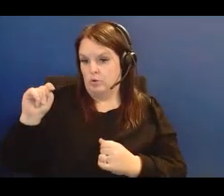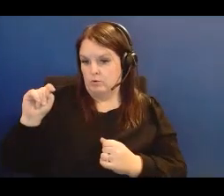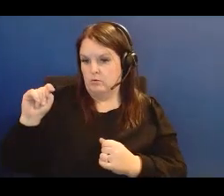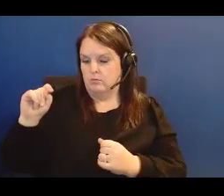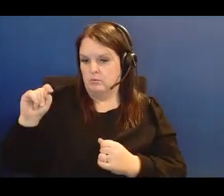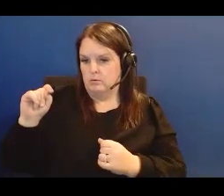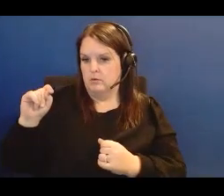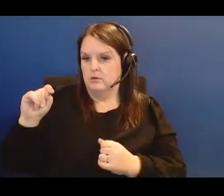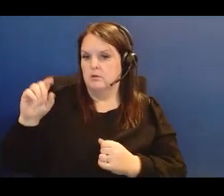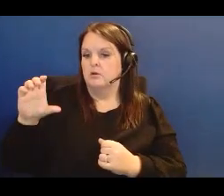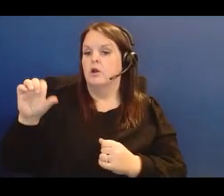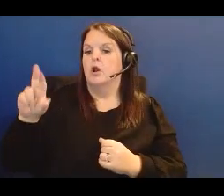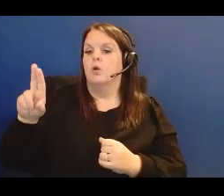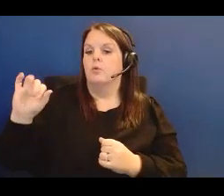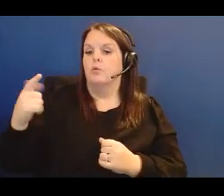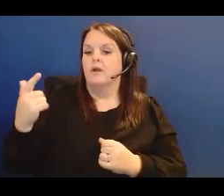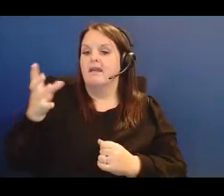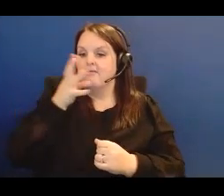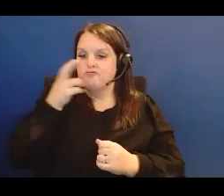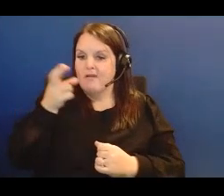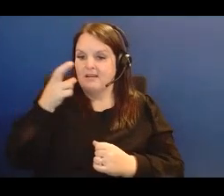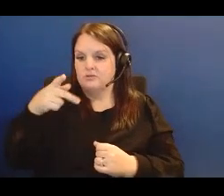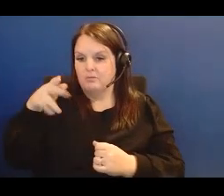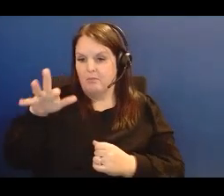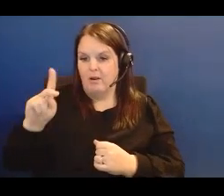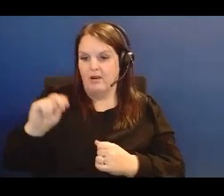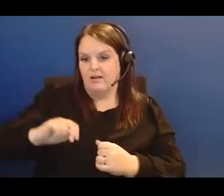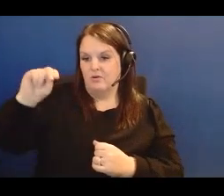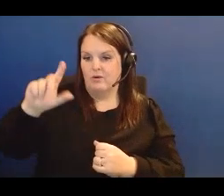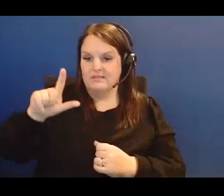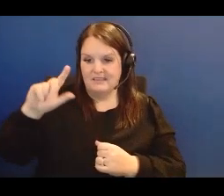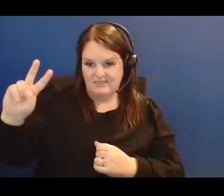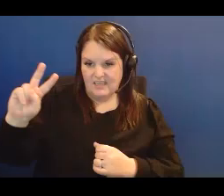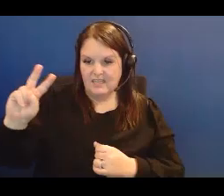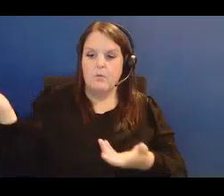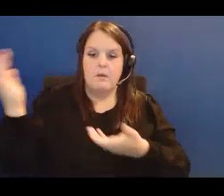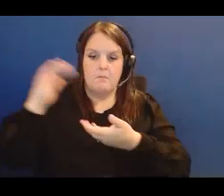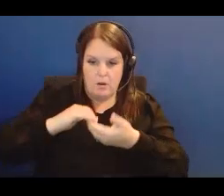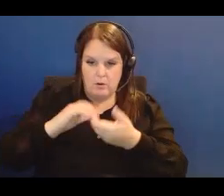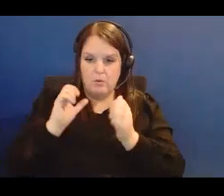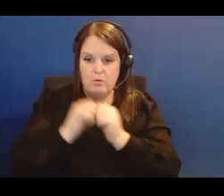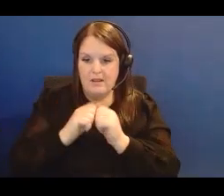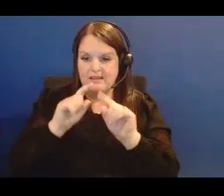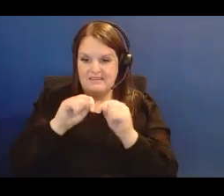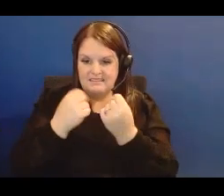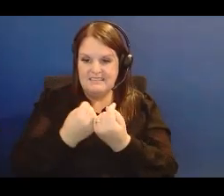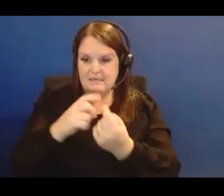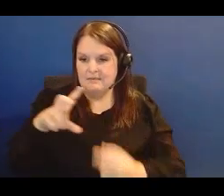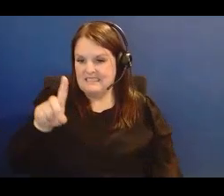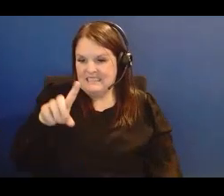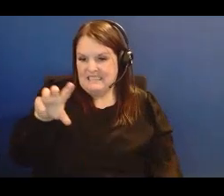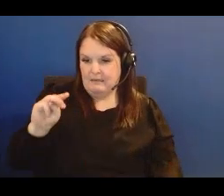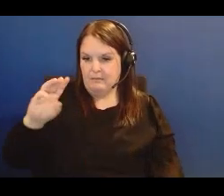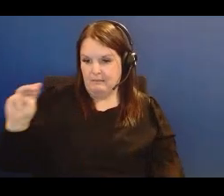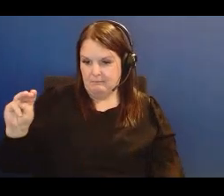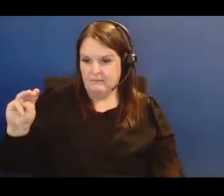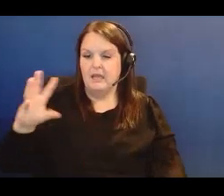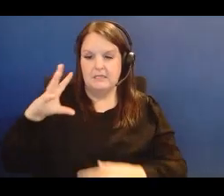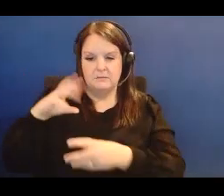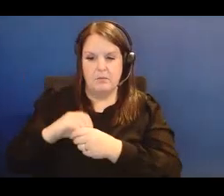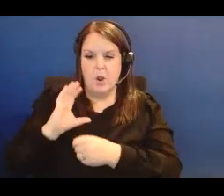at Craig's Ranch Park in North Las Vegas, and we did it in collaboration with Team DMM as part